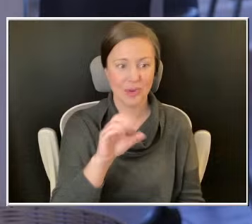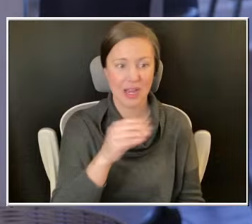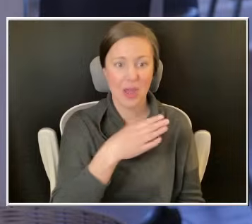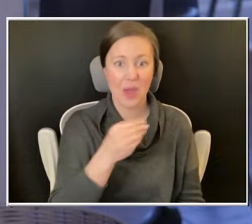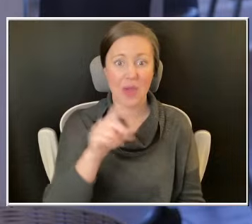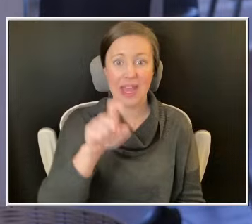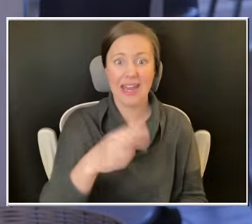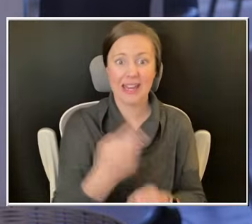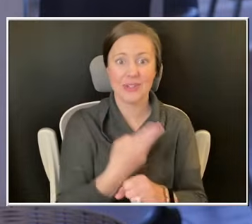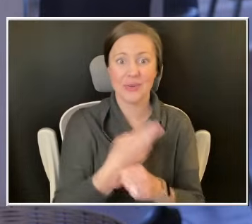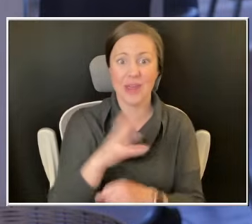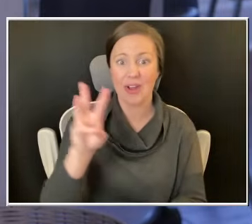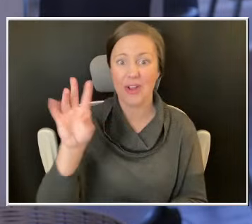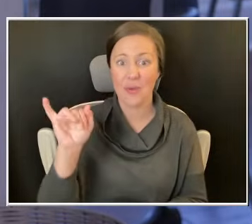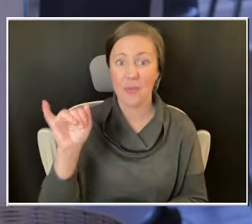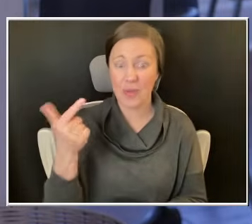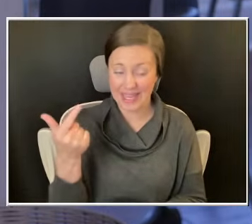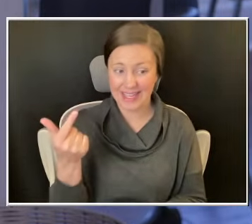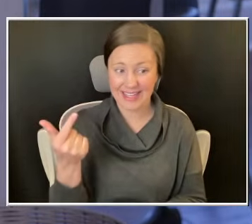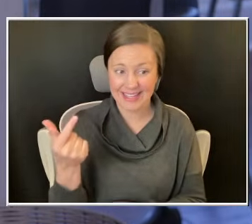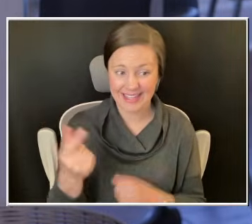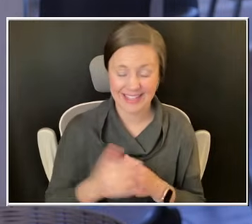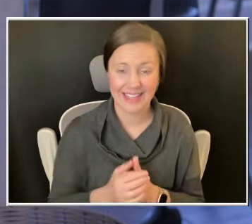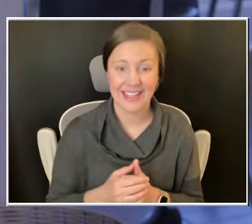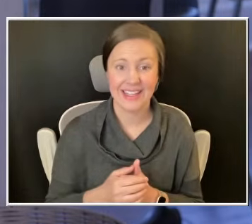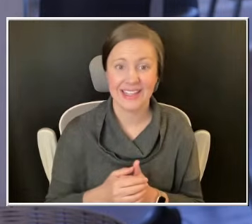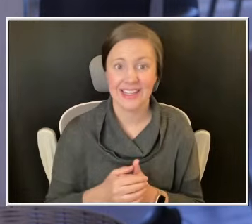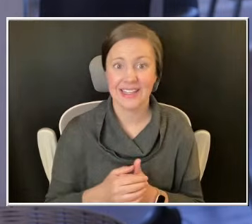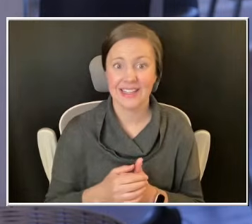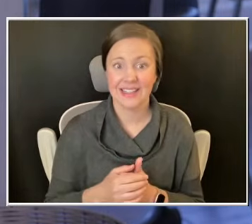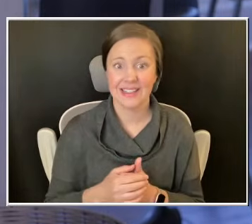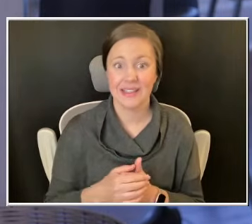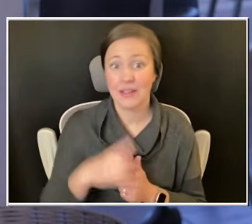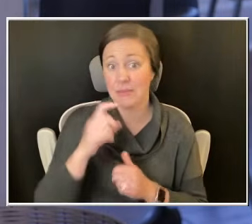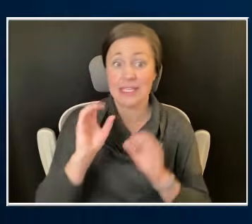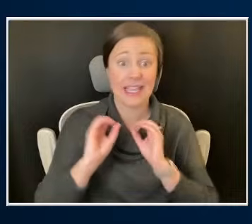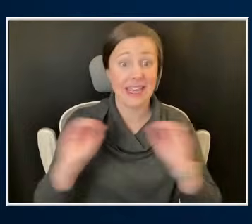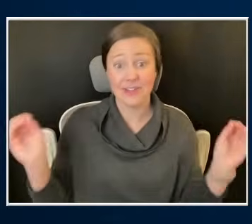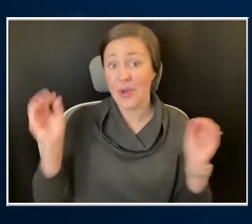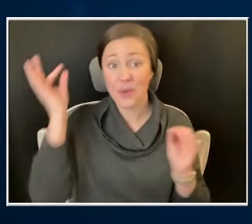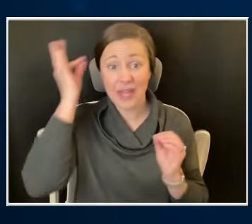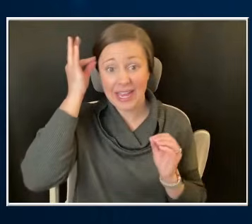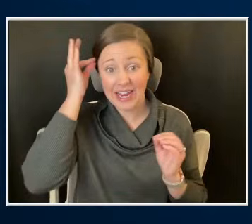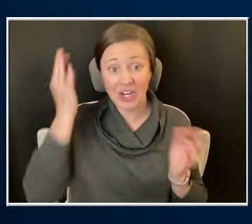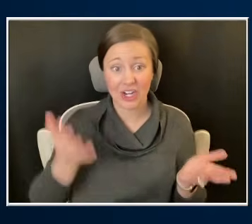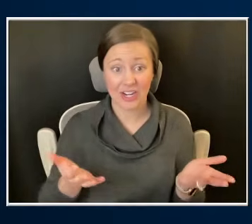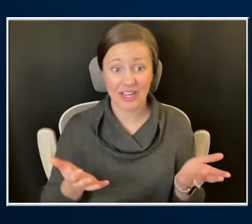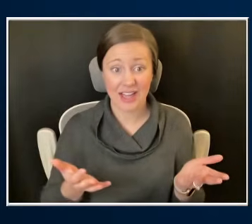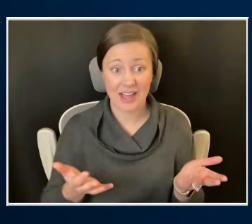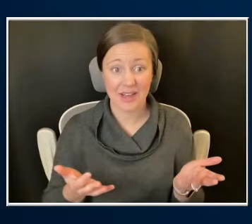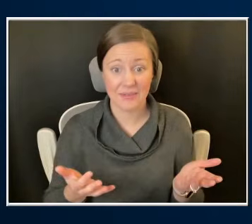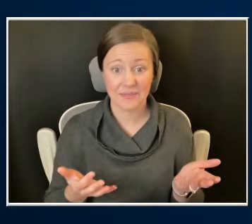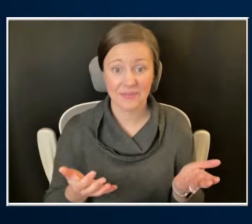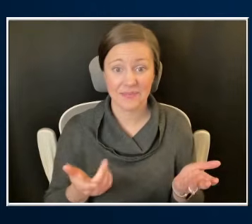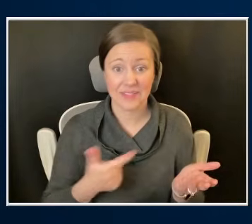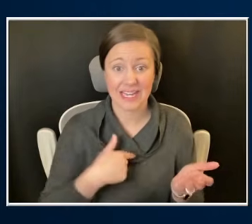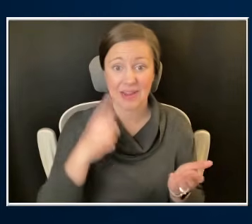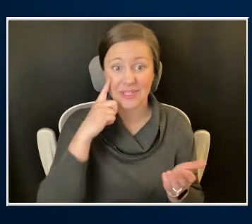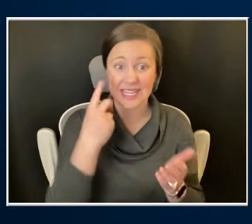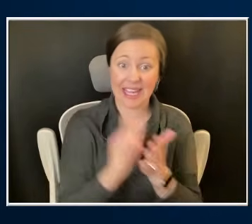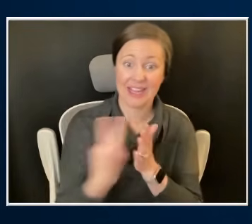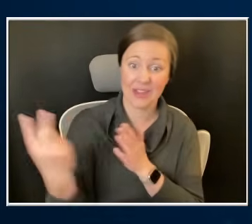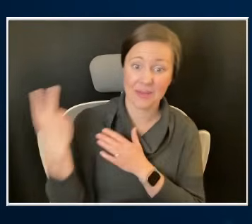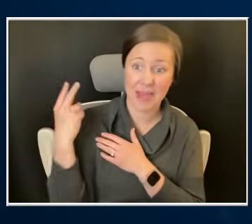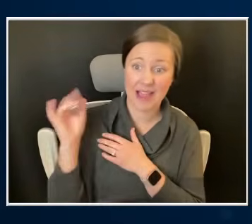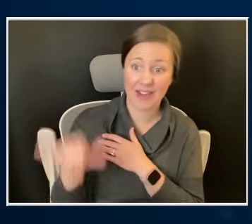wig because I had just no hair. And I was thinking back about that, and I know